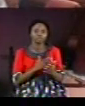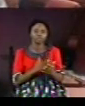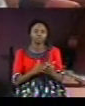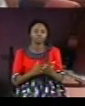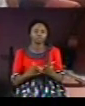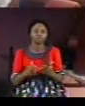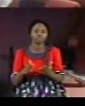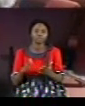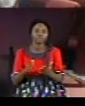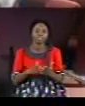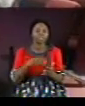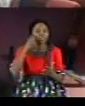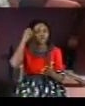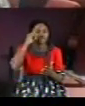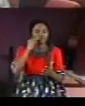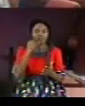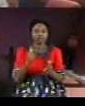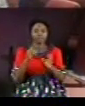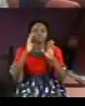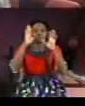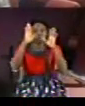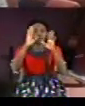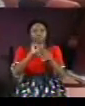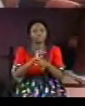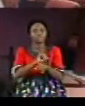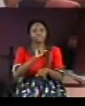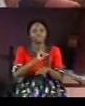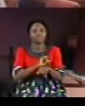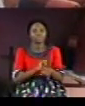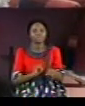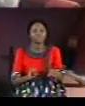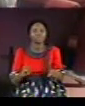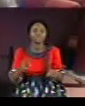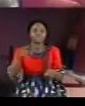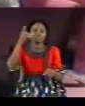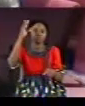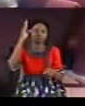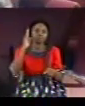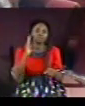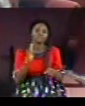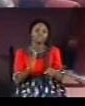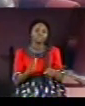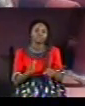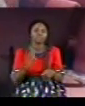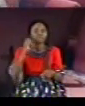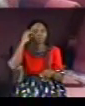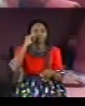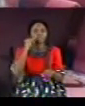Thank you.